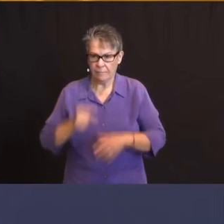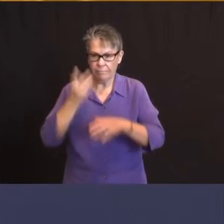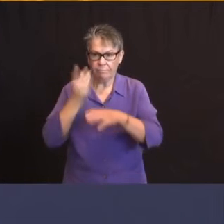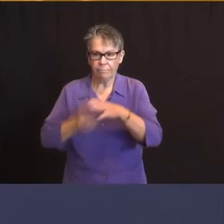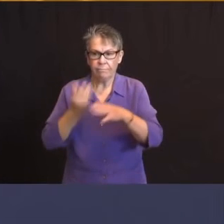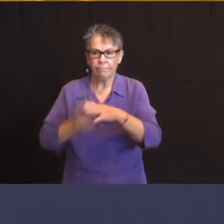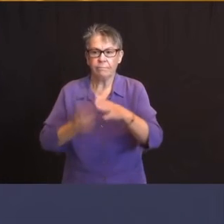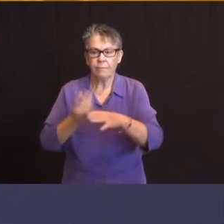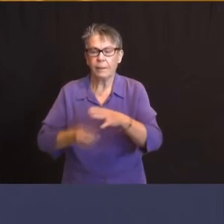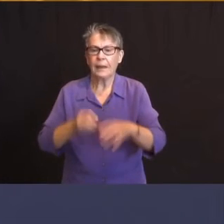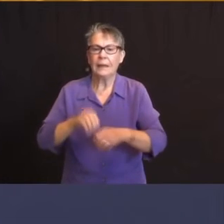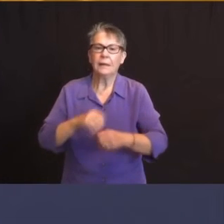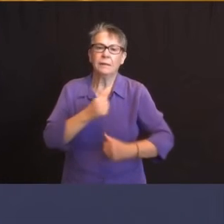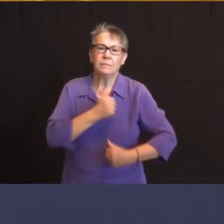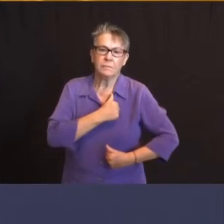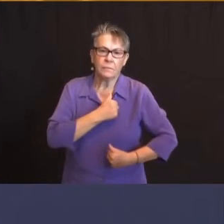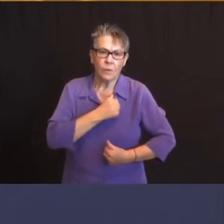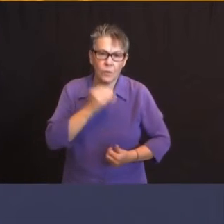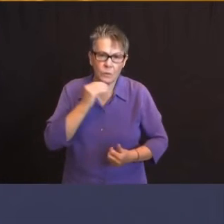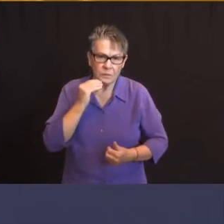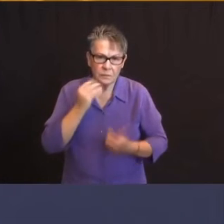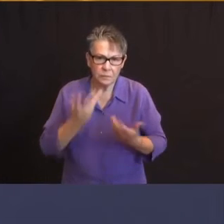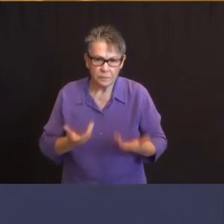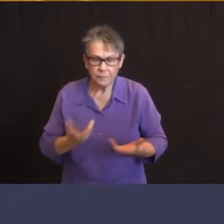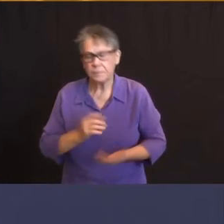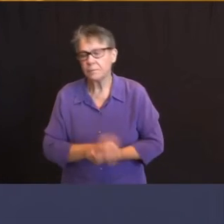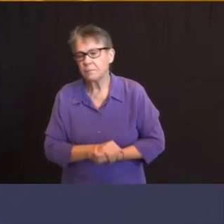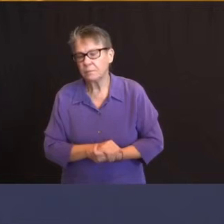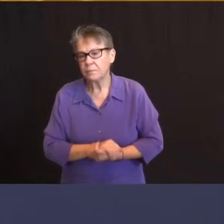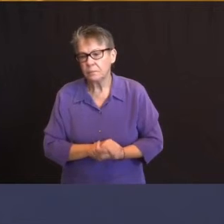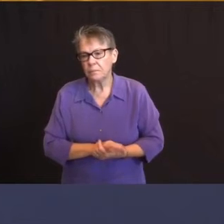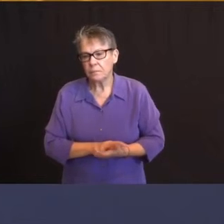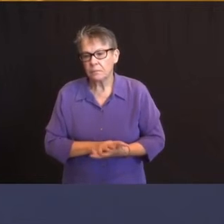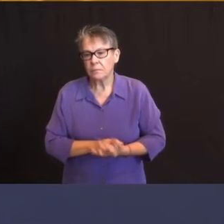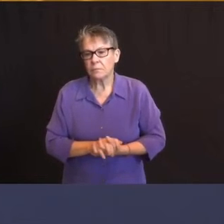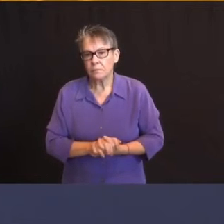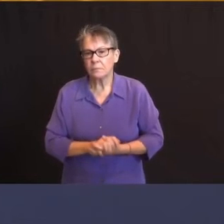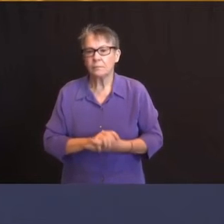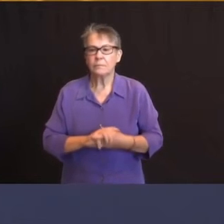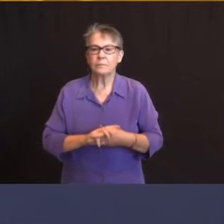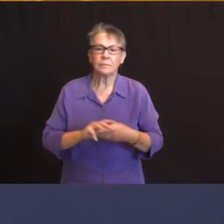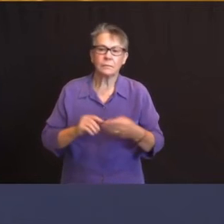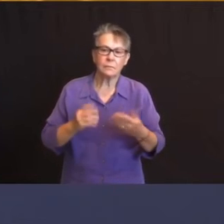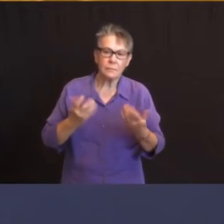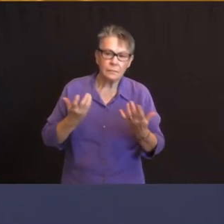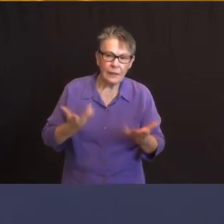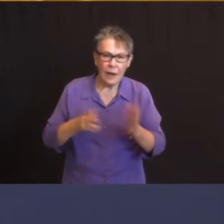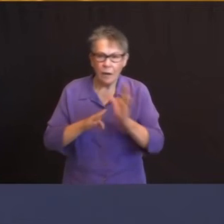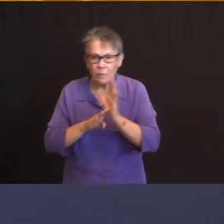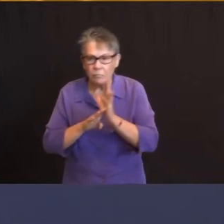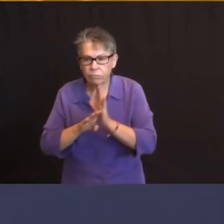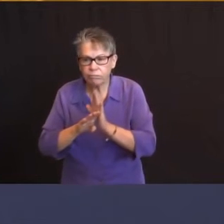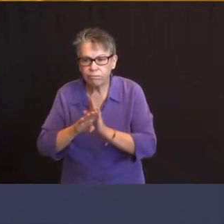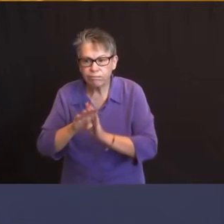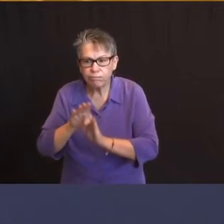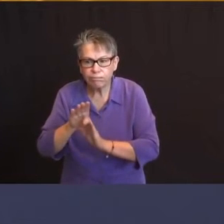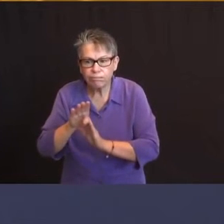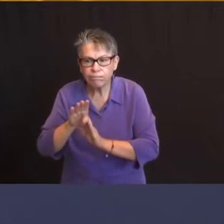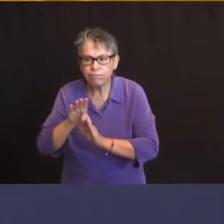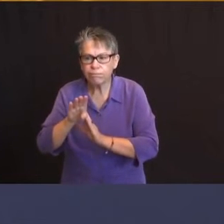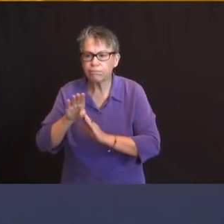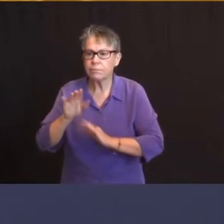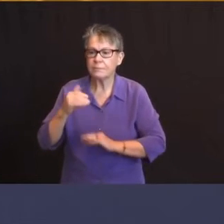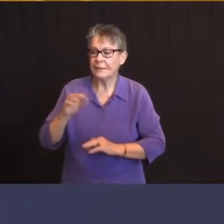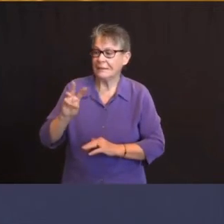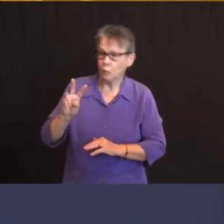exactly 180 days that it's now 63-81-3 with that fatality at Menlo Park. So God rest